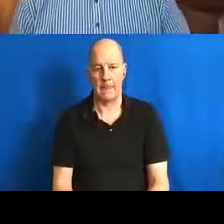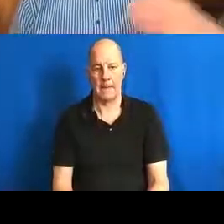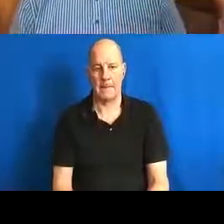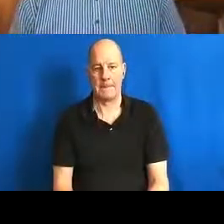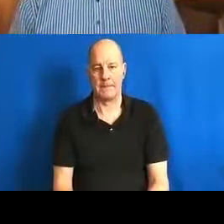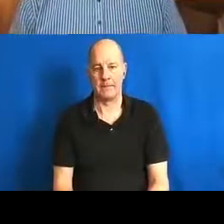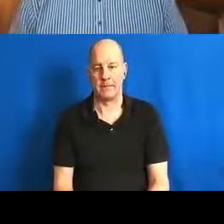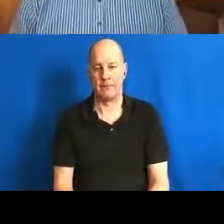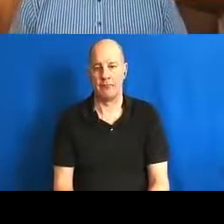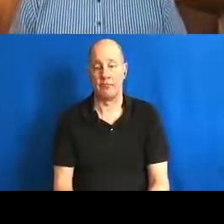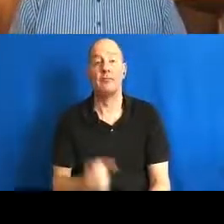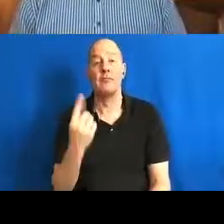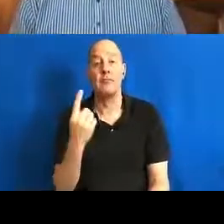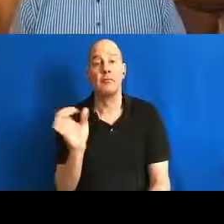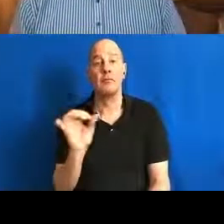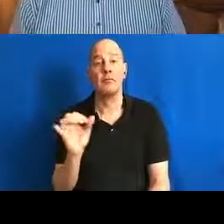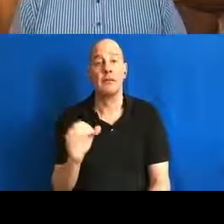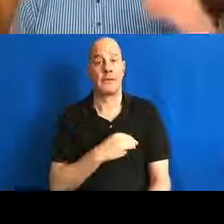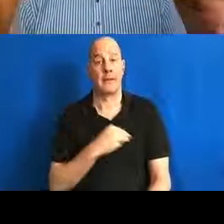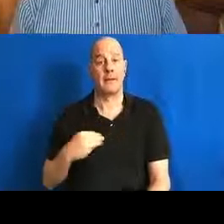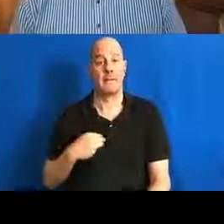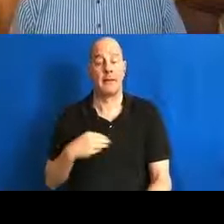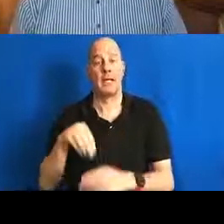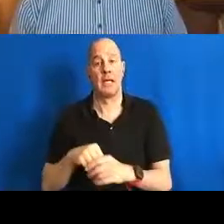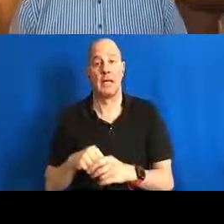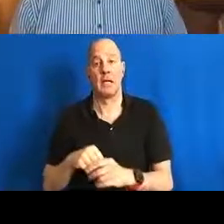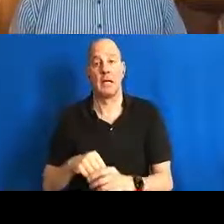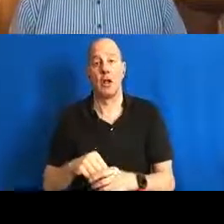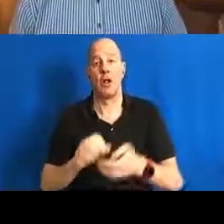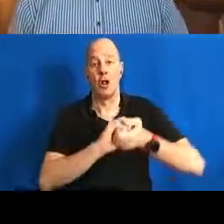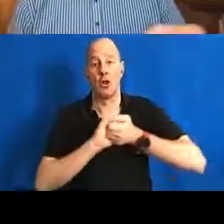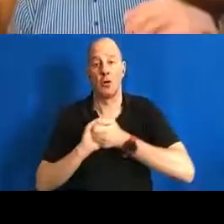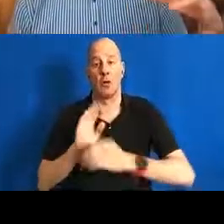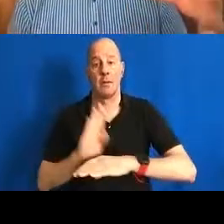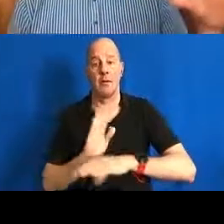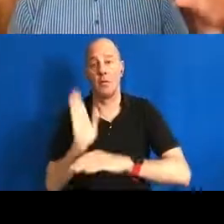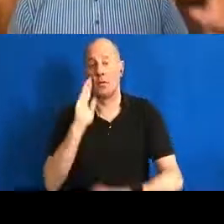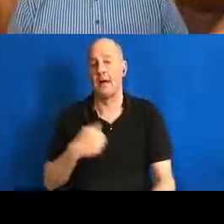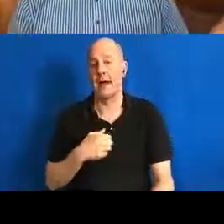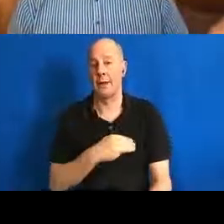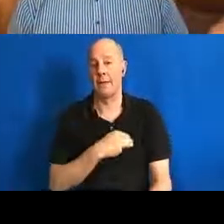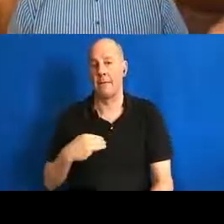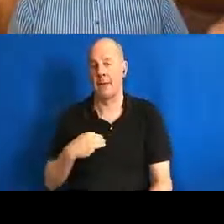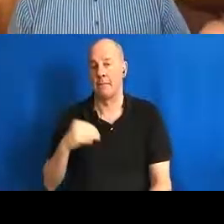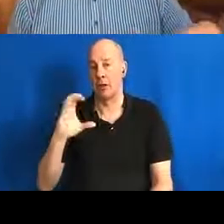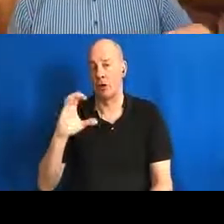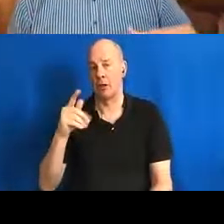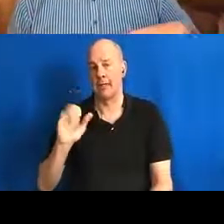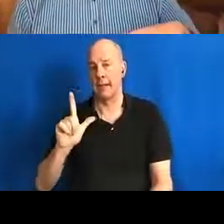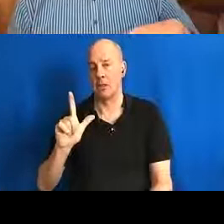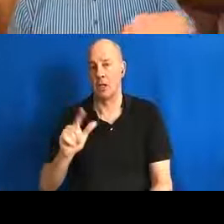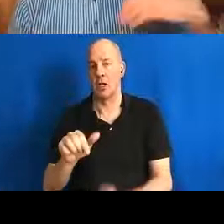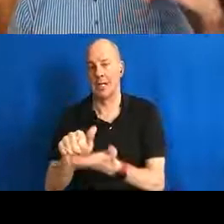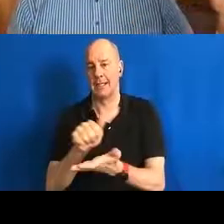get. But they're also, as members of the cooperative, they're going to have member capital accounts. So the member capital accounts